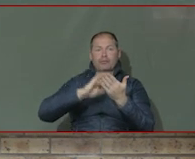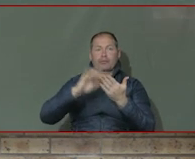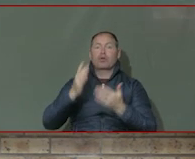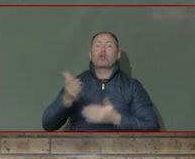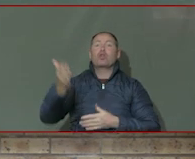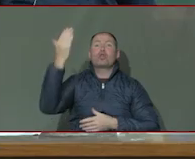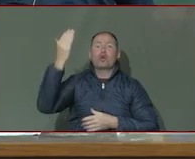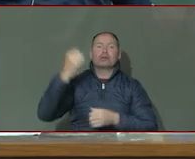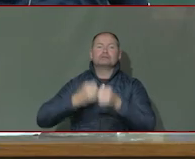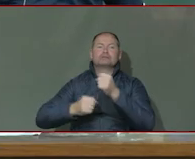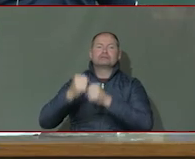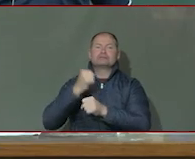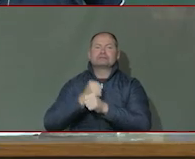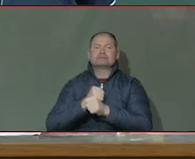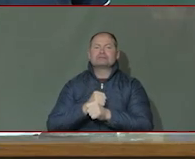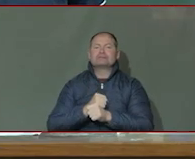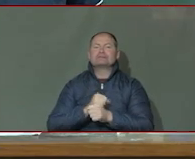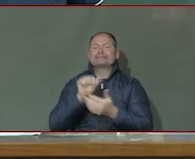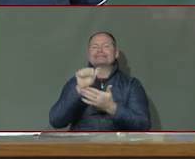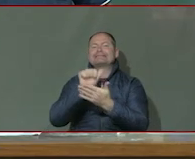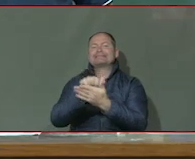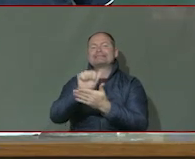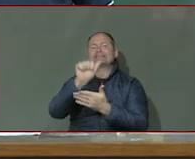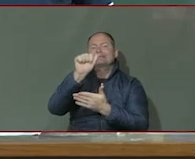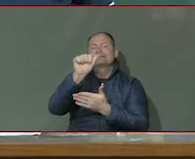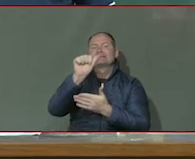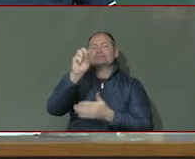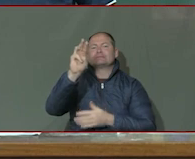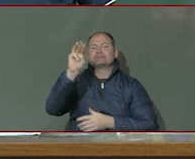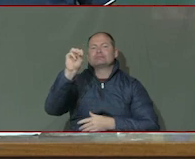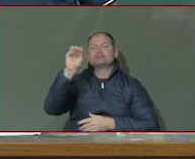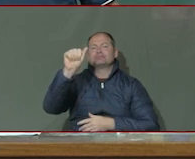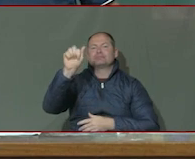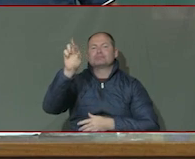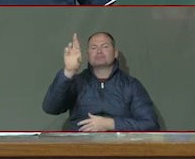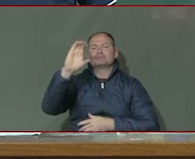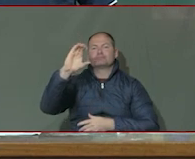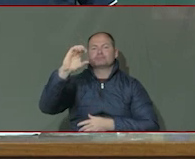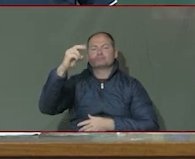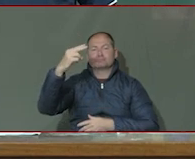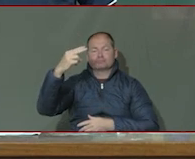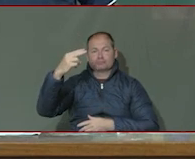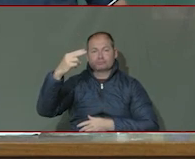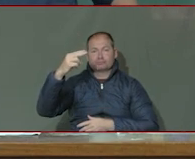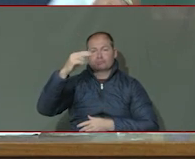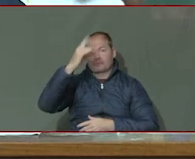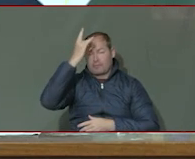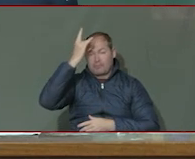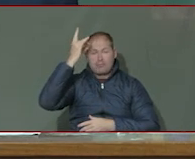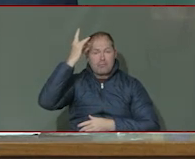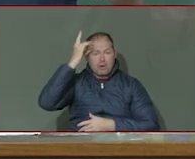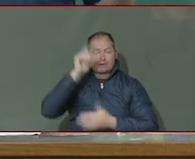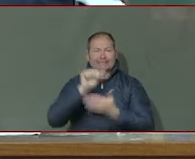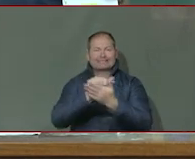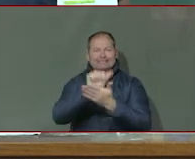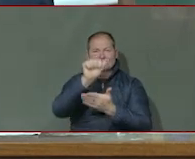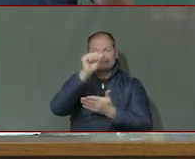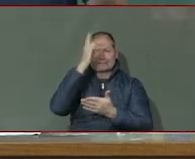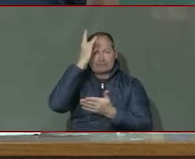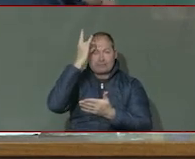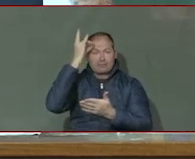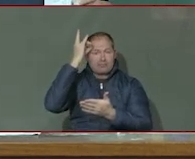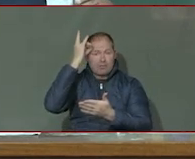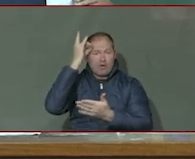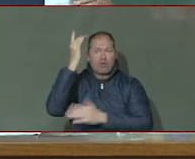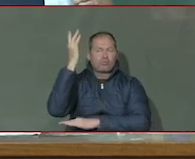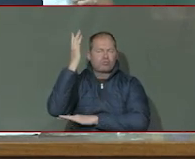year. On the 16th of March, 2024, I recorded a lesson on scientific investigation skills for a